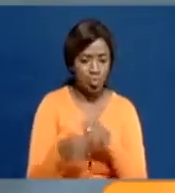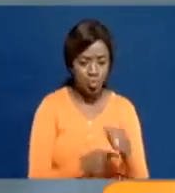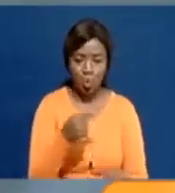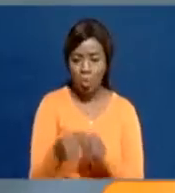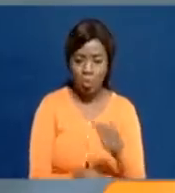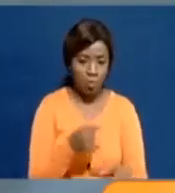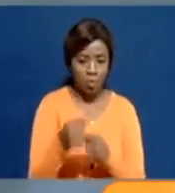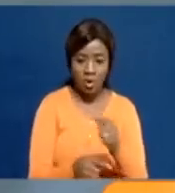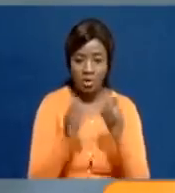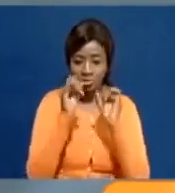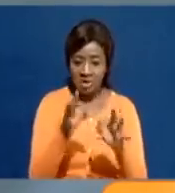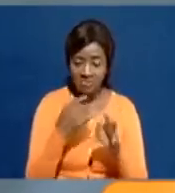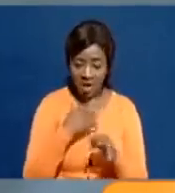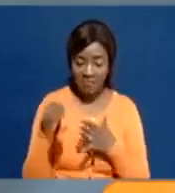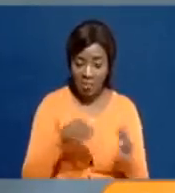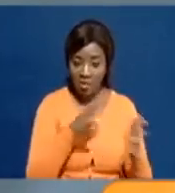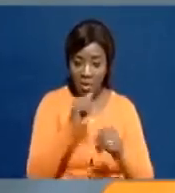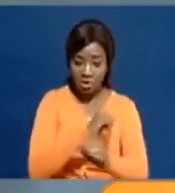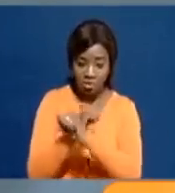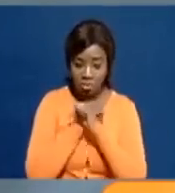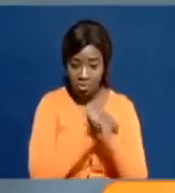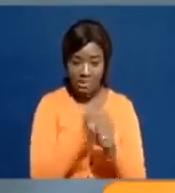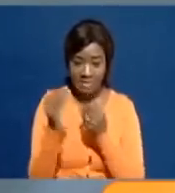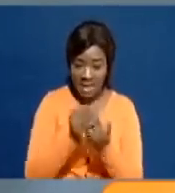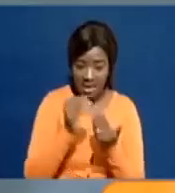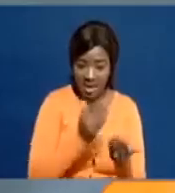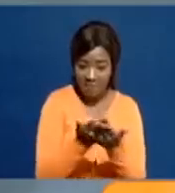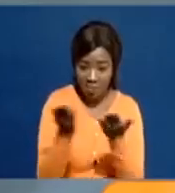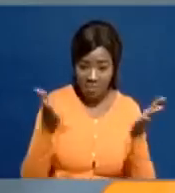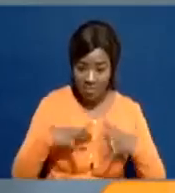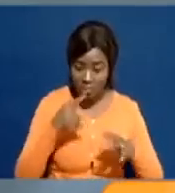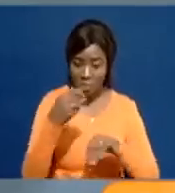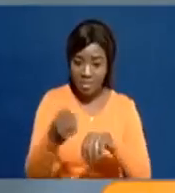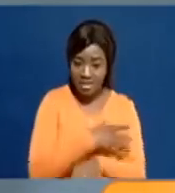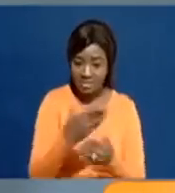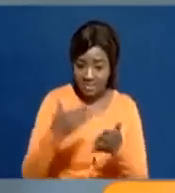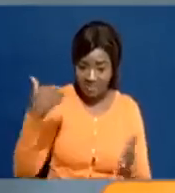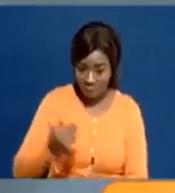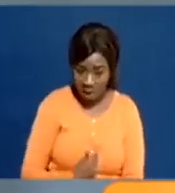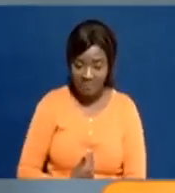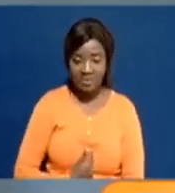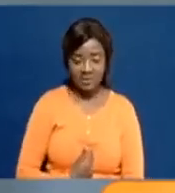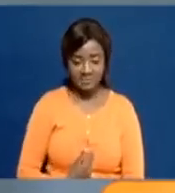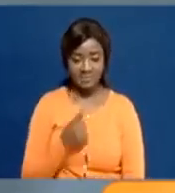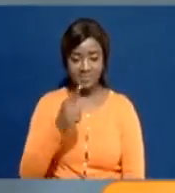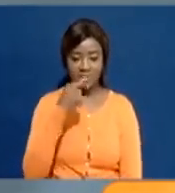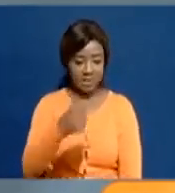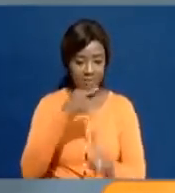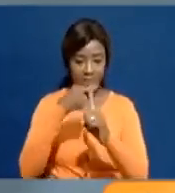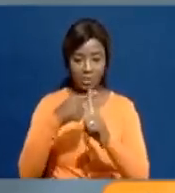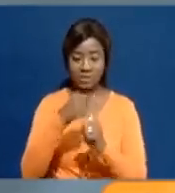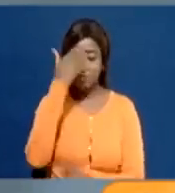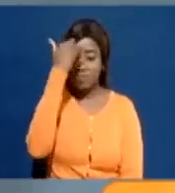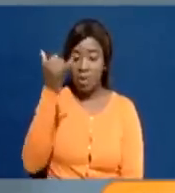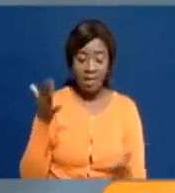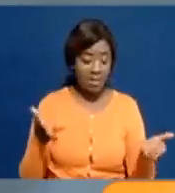cancer warriors, cancer survivors, has to have a positivity that has an extremely higher notch. Mm. Because already